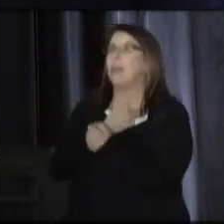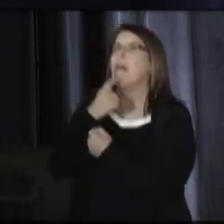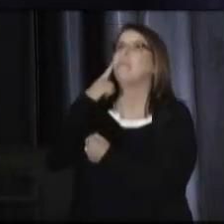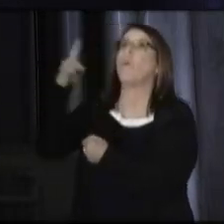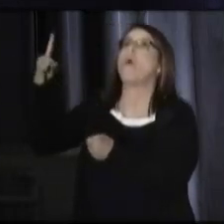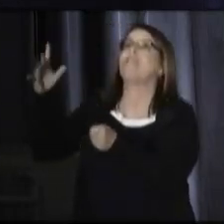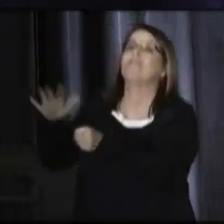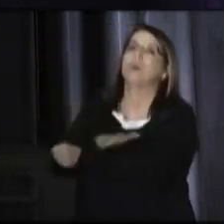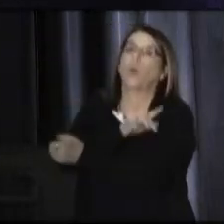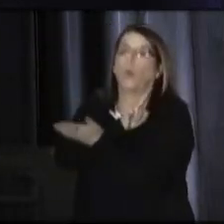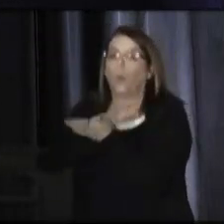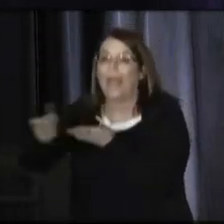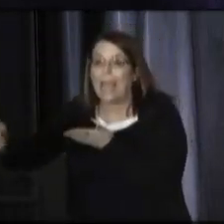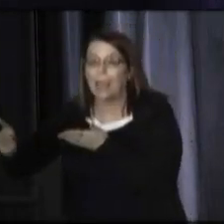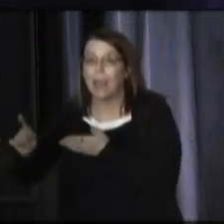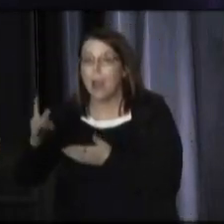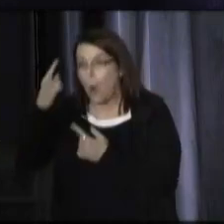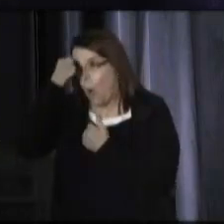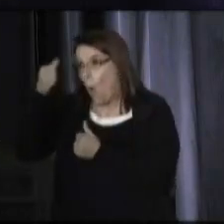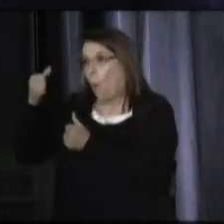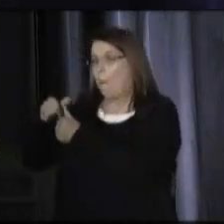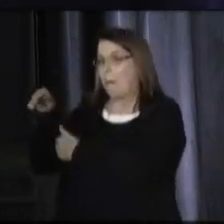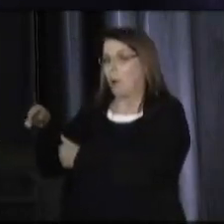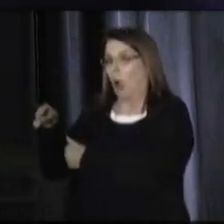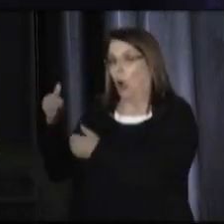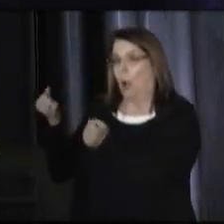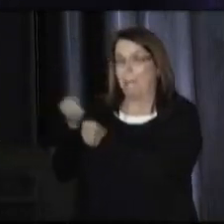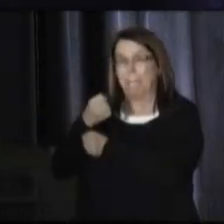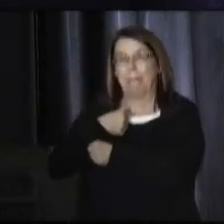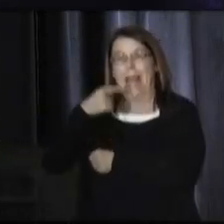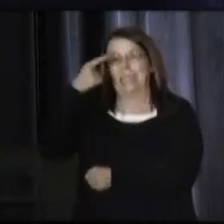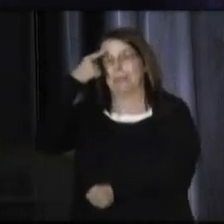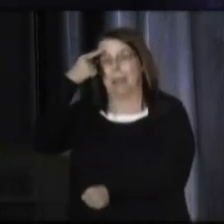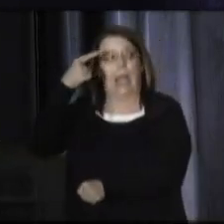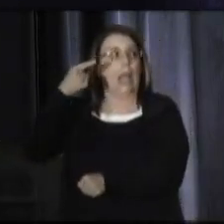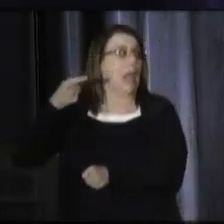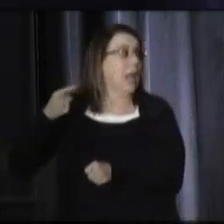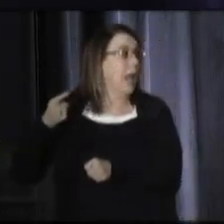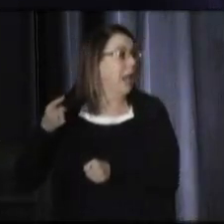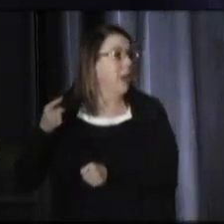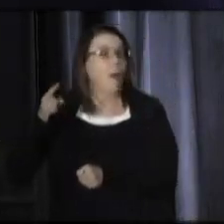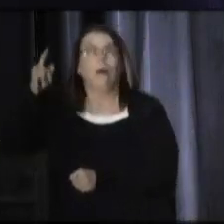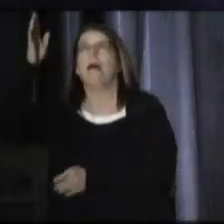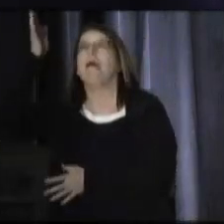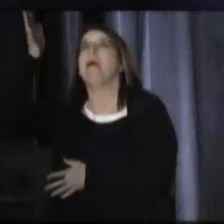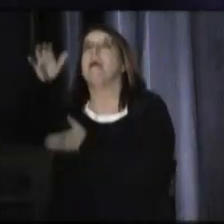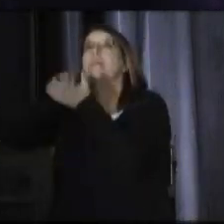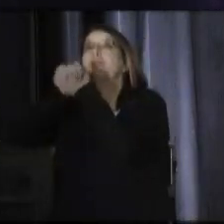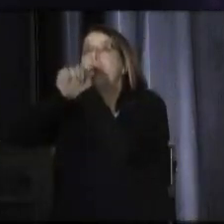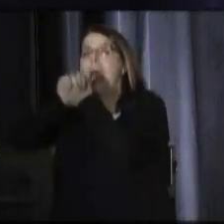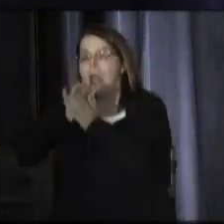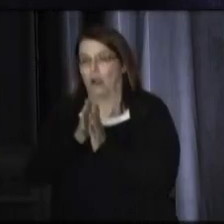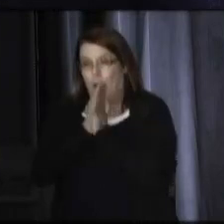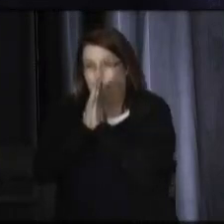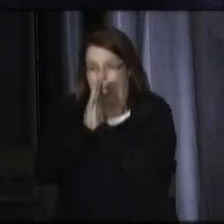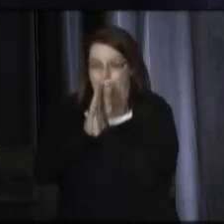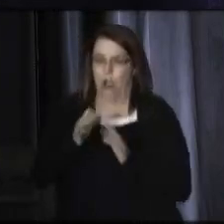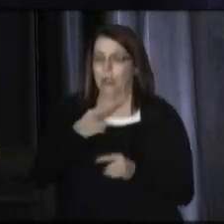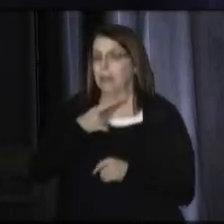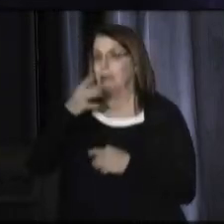When he tells me he felt the soggy prize in his fingers before he smelled it. When he tells me that under